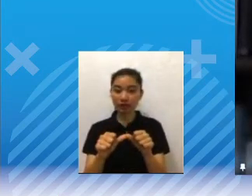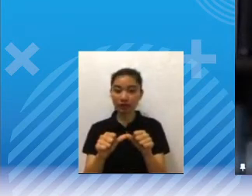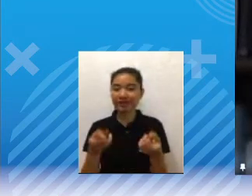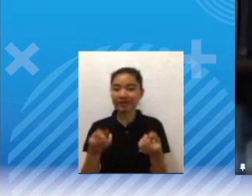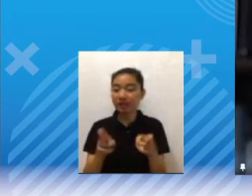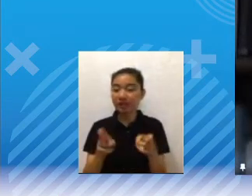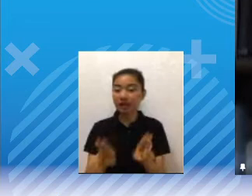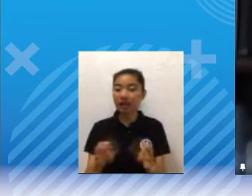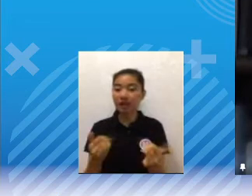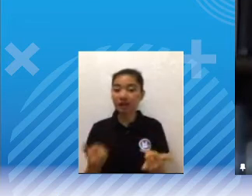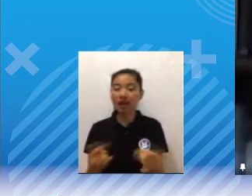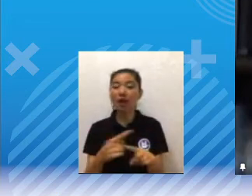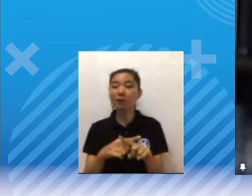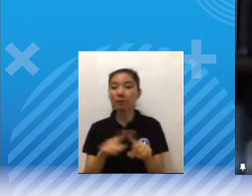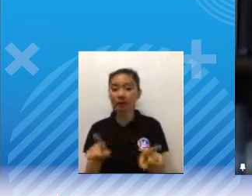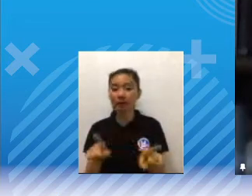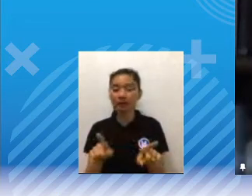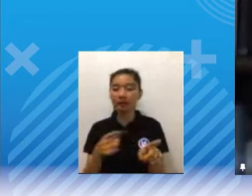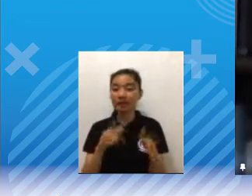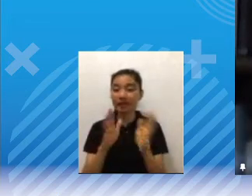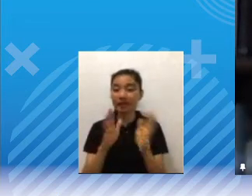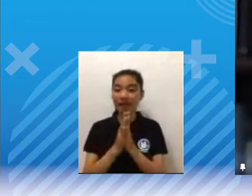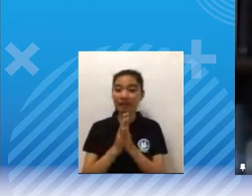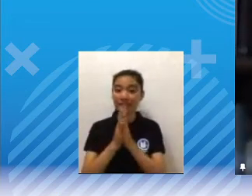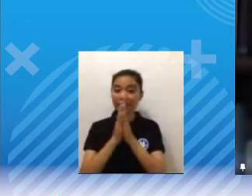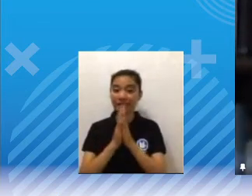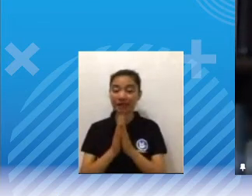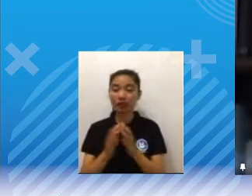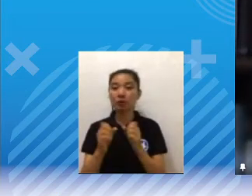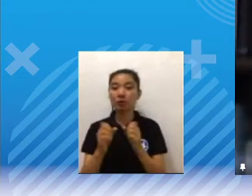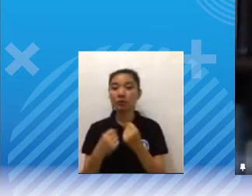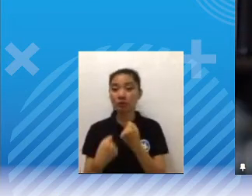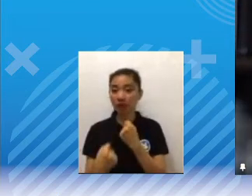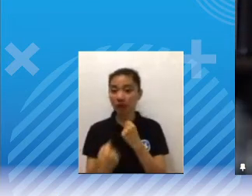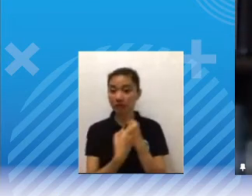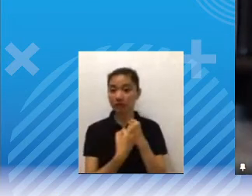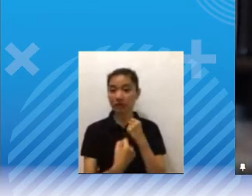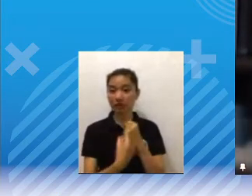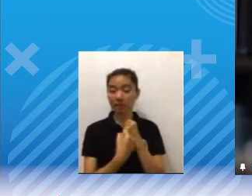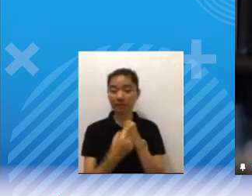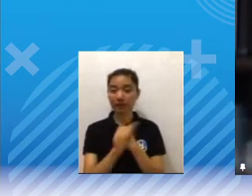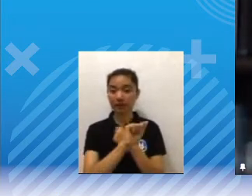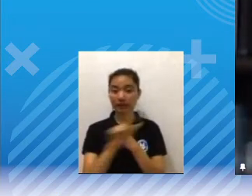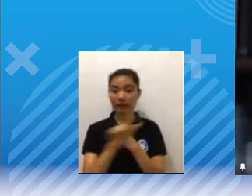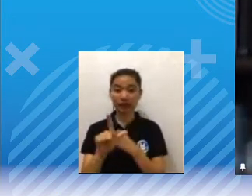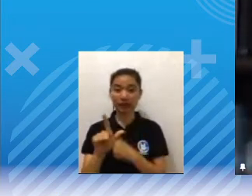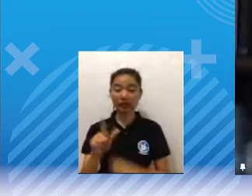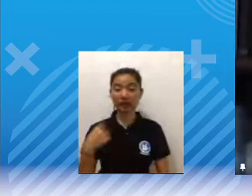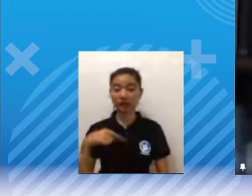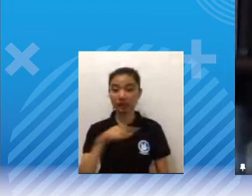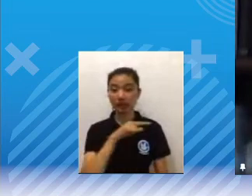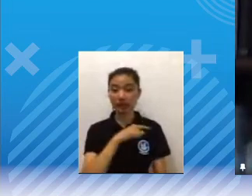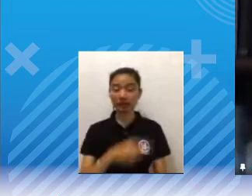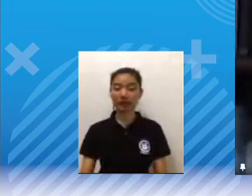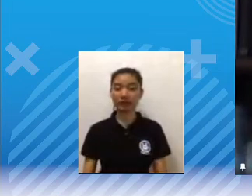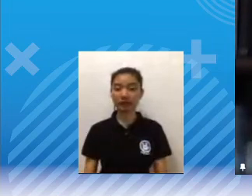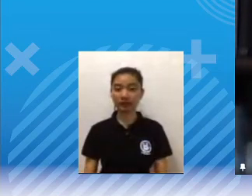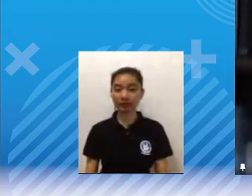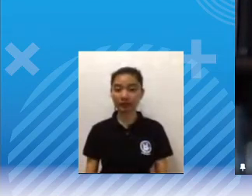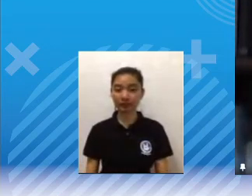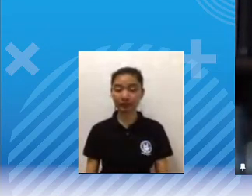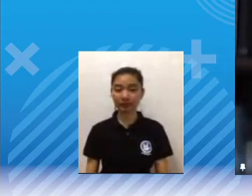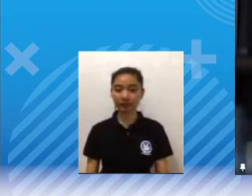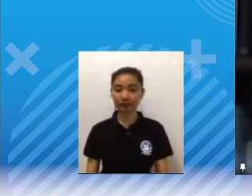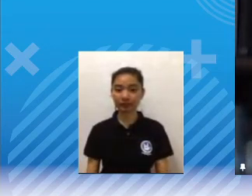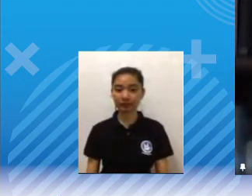also providing all of us po ways with which to cope with this current